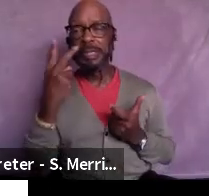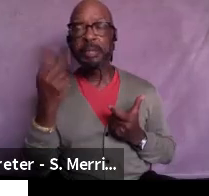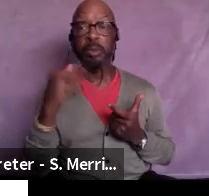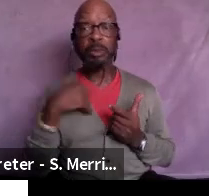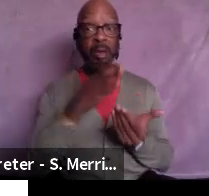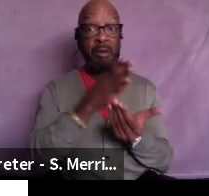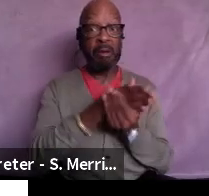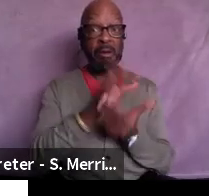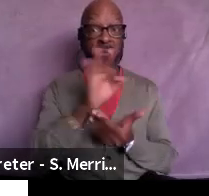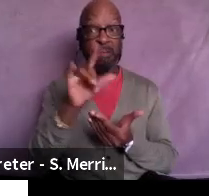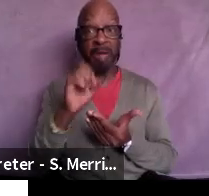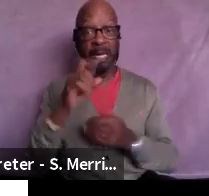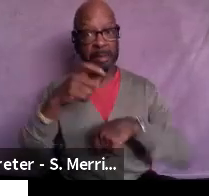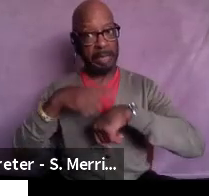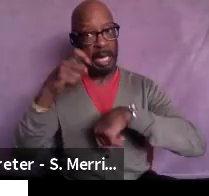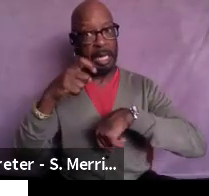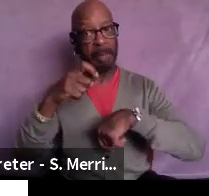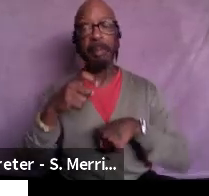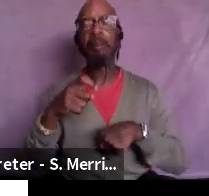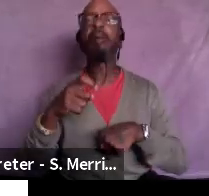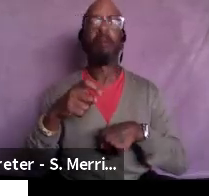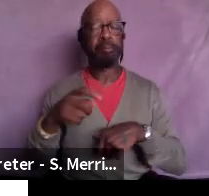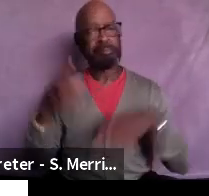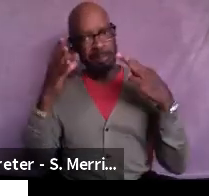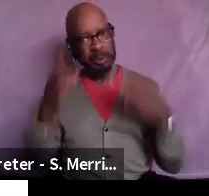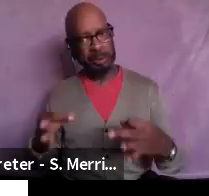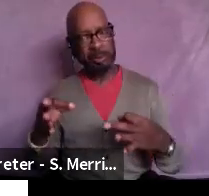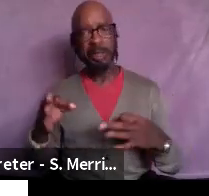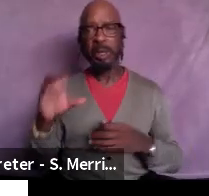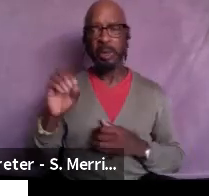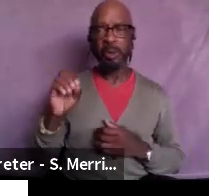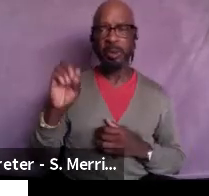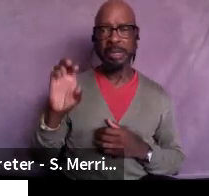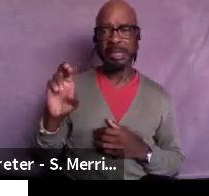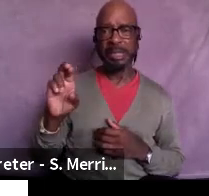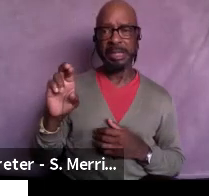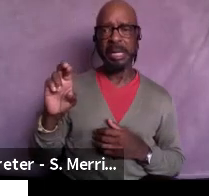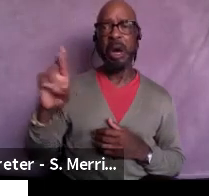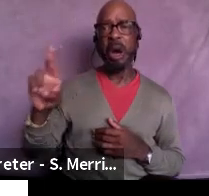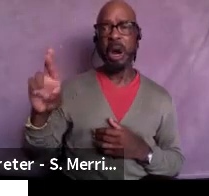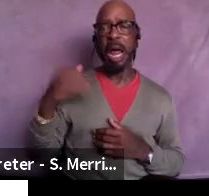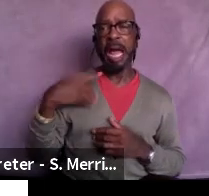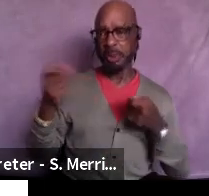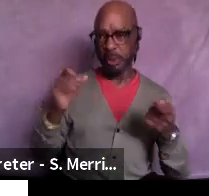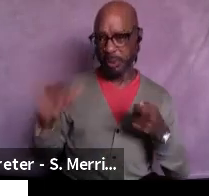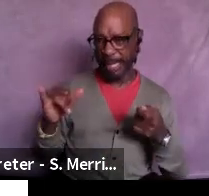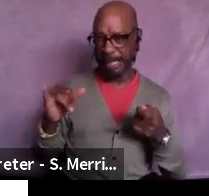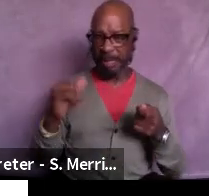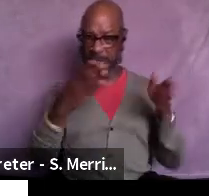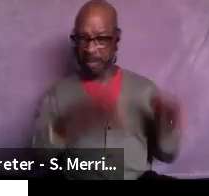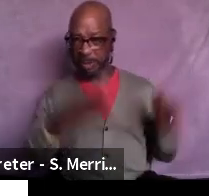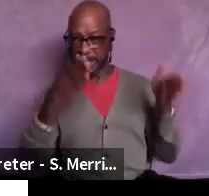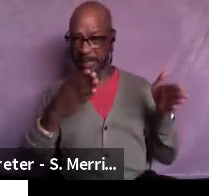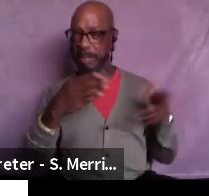A determination is made whether OCR has jurisdiction over the entity. Does the entity receive federal